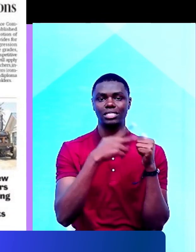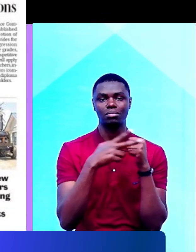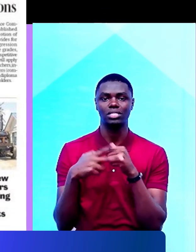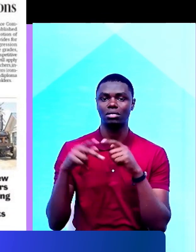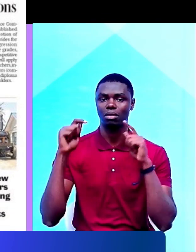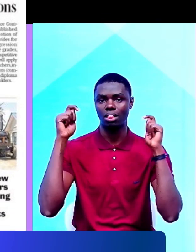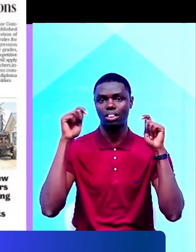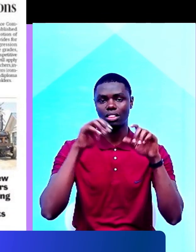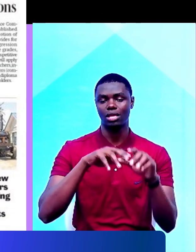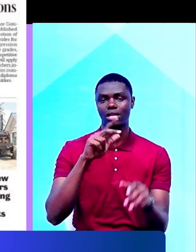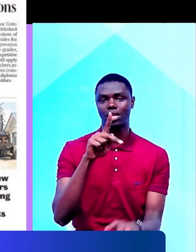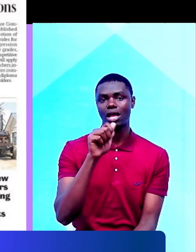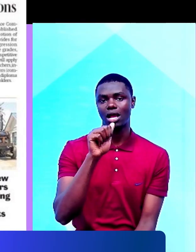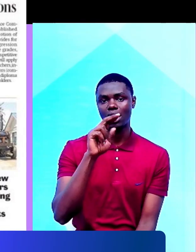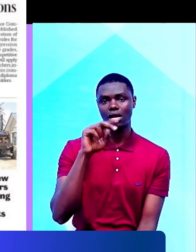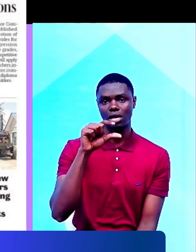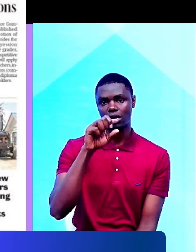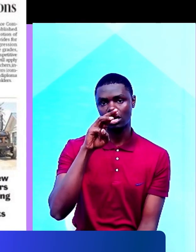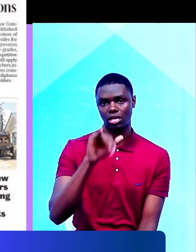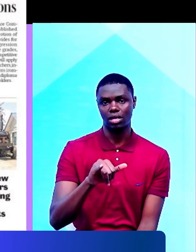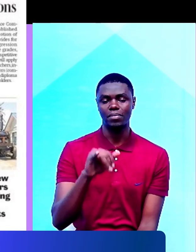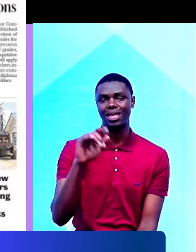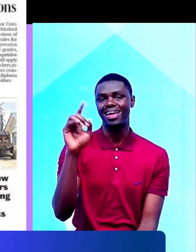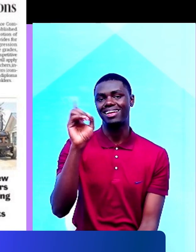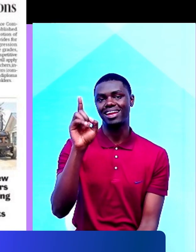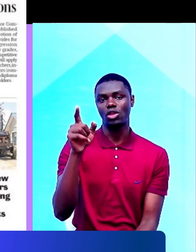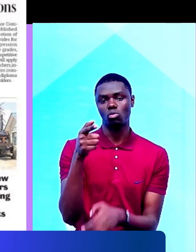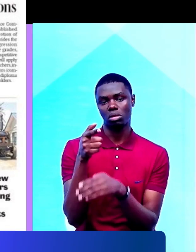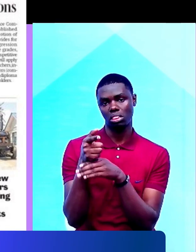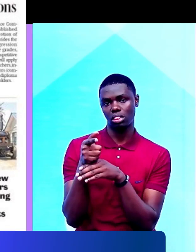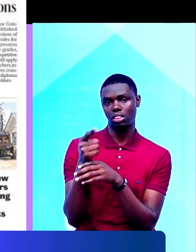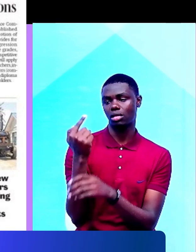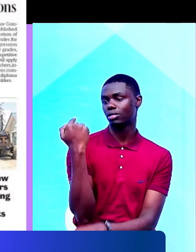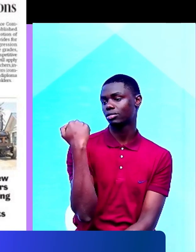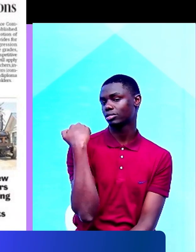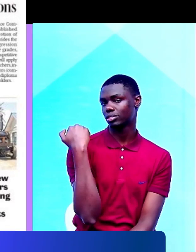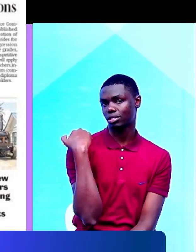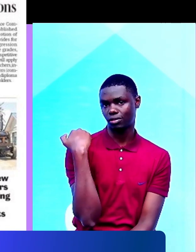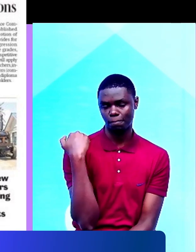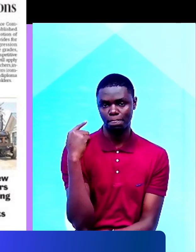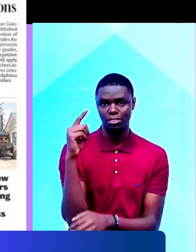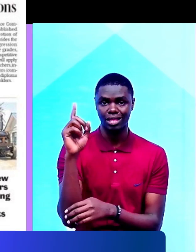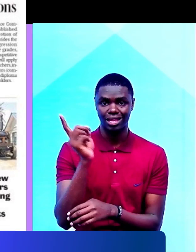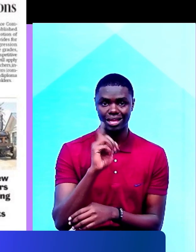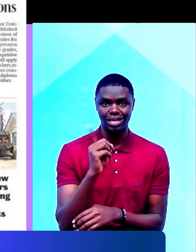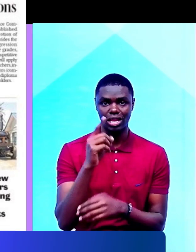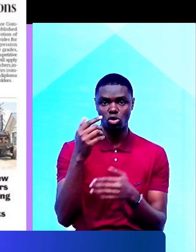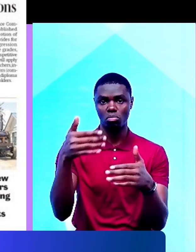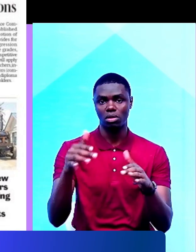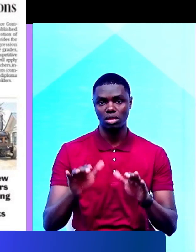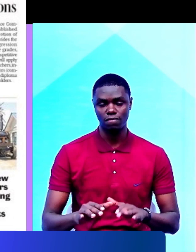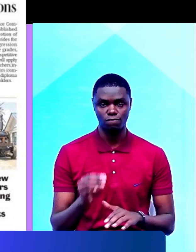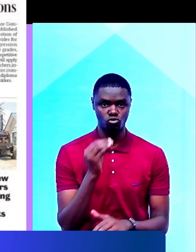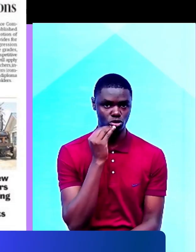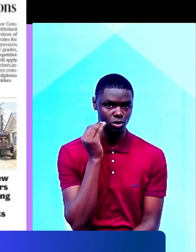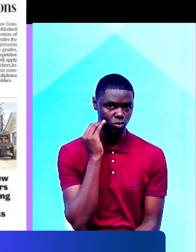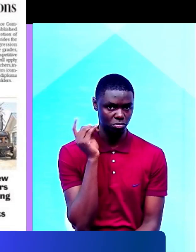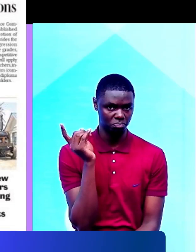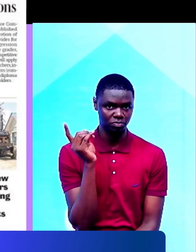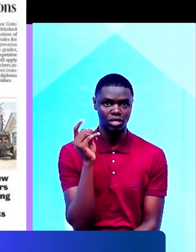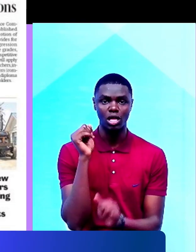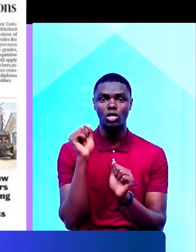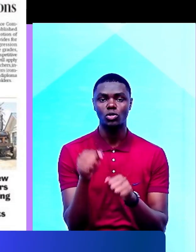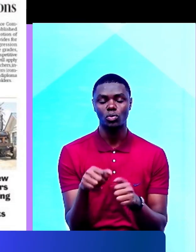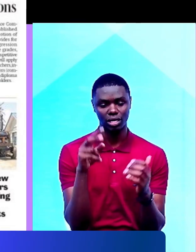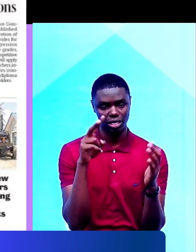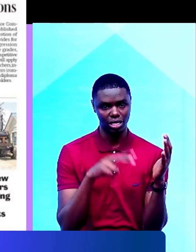in Kangemi. And the Nairobi journalist addressed this yesterday at the Nairobi funeral home. You can get to